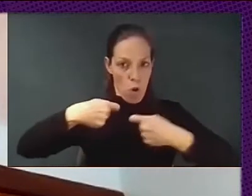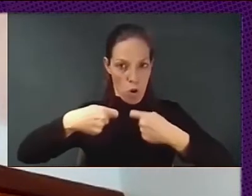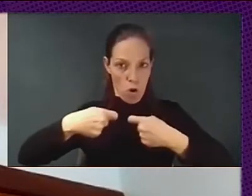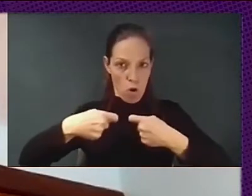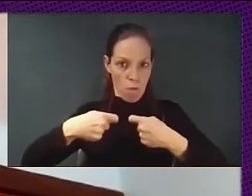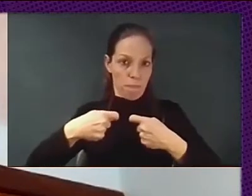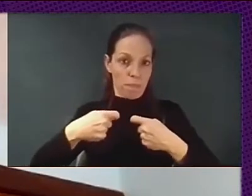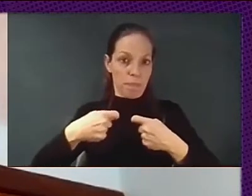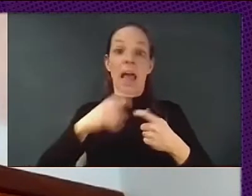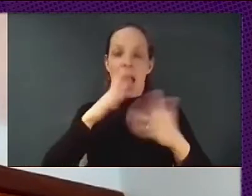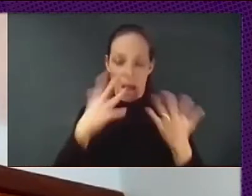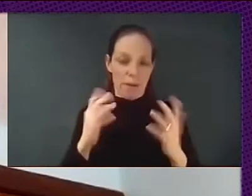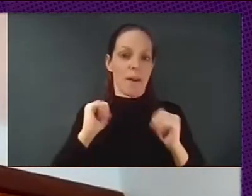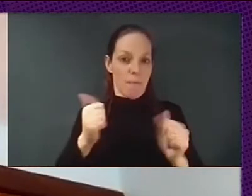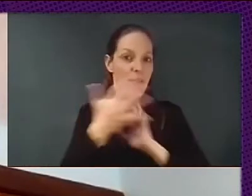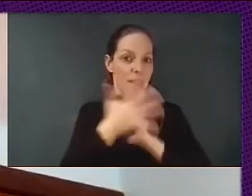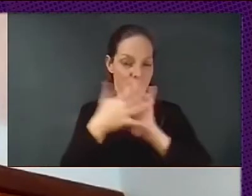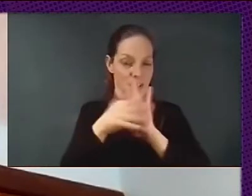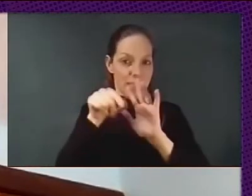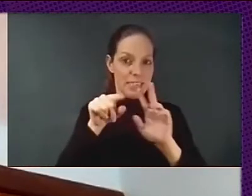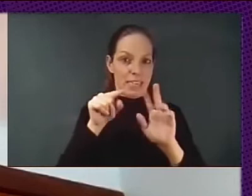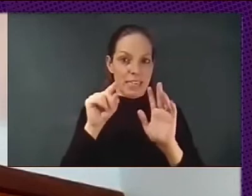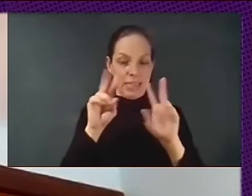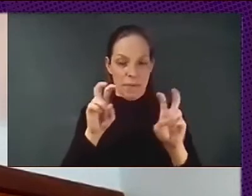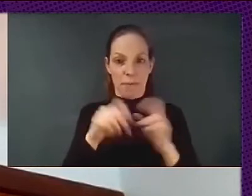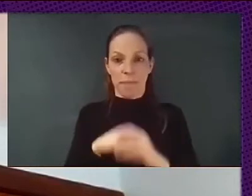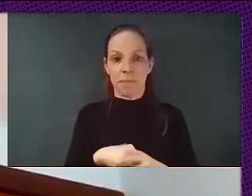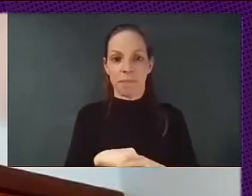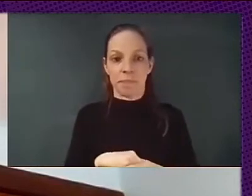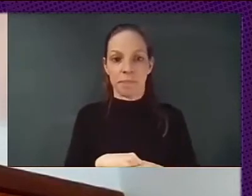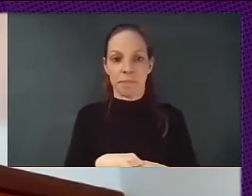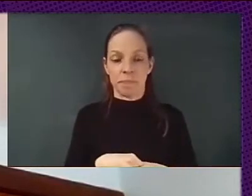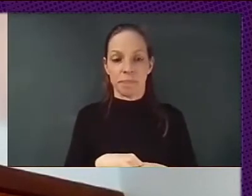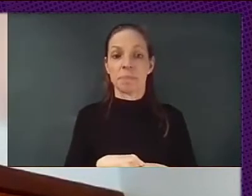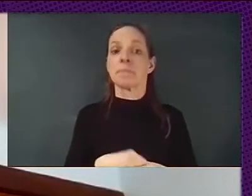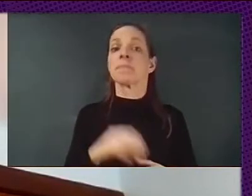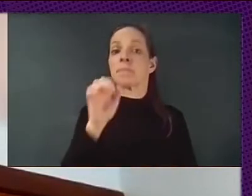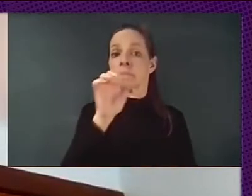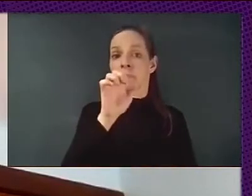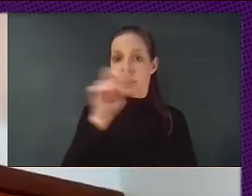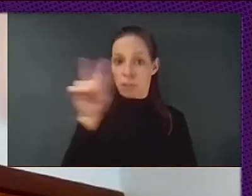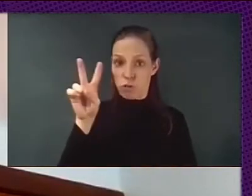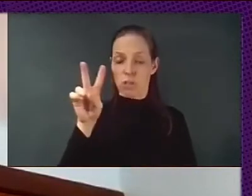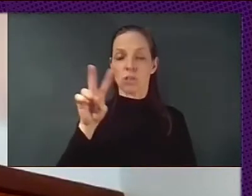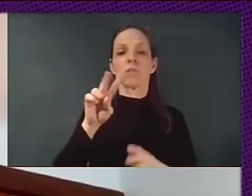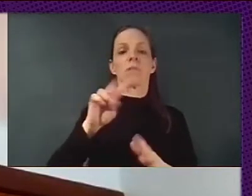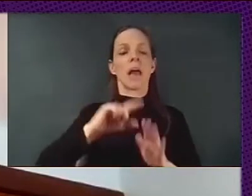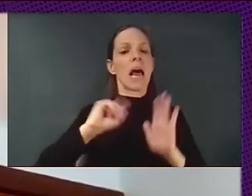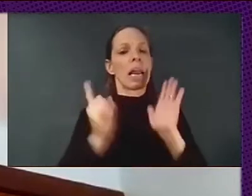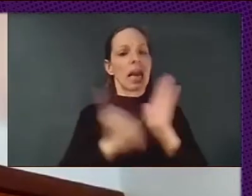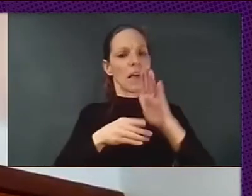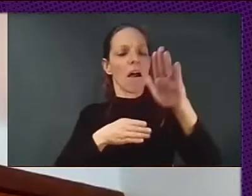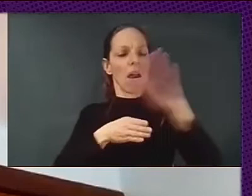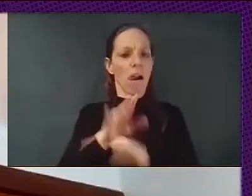Interoperability part, if you look, there's a bill called the Access Act in the United States, and I actually talked off the record to the drafter of the Access